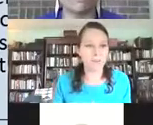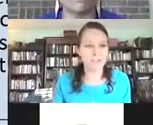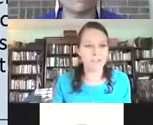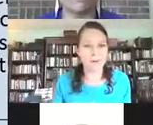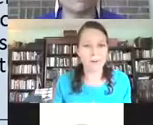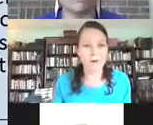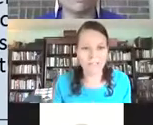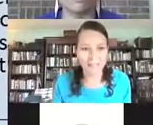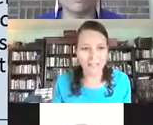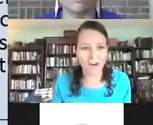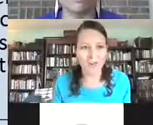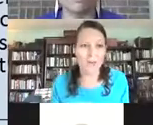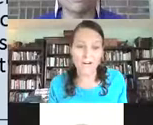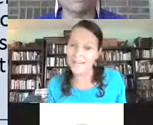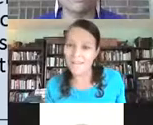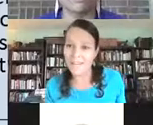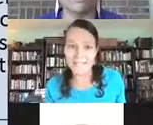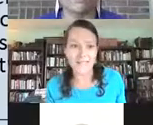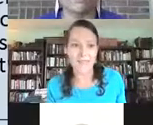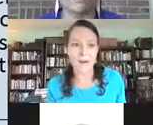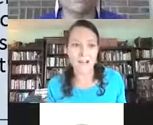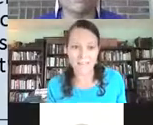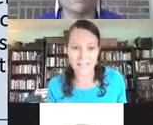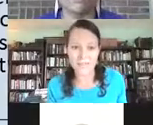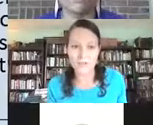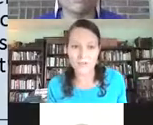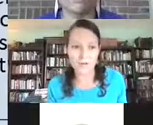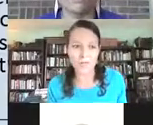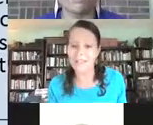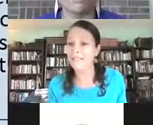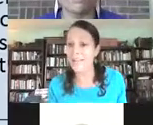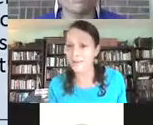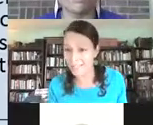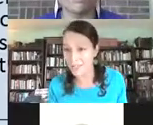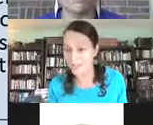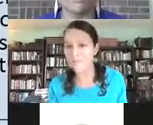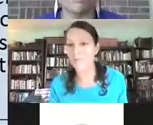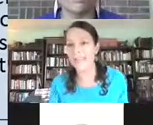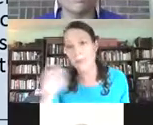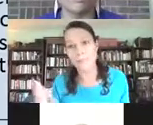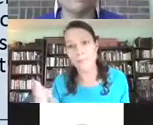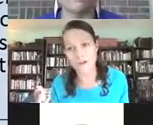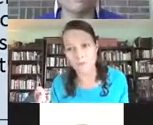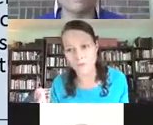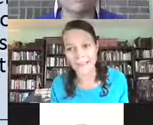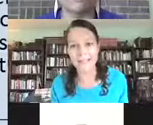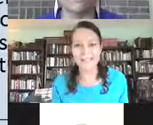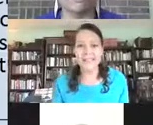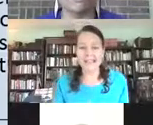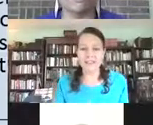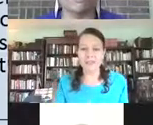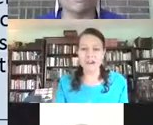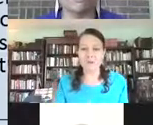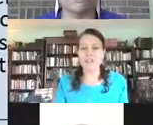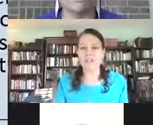talk with Dr. Naomi Hossein on Bear Life in 1970s Bangladesh, The Storm, The Beetle, and Henry Kissinger, about the empire of food aid.